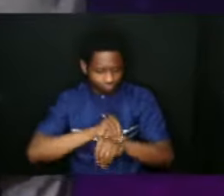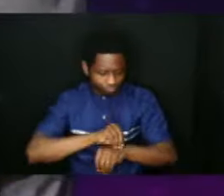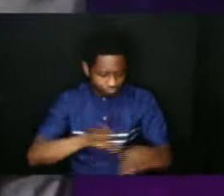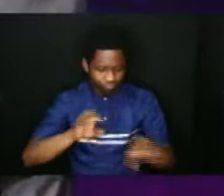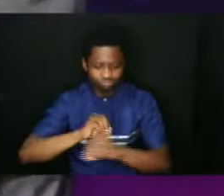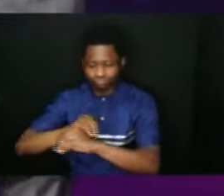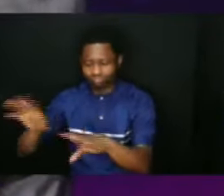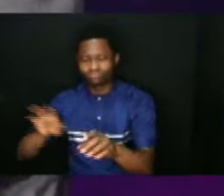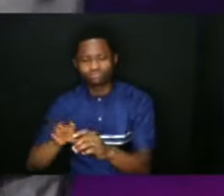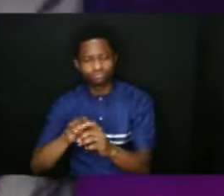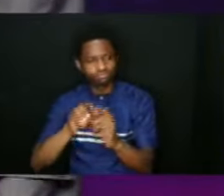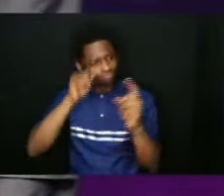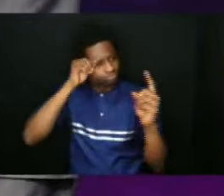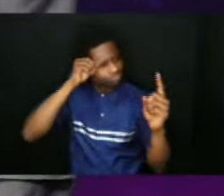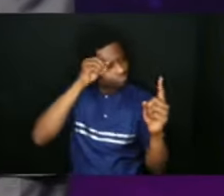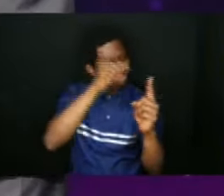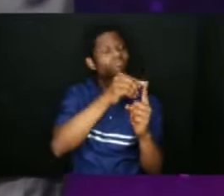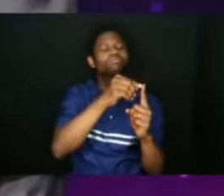And